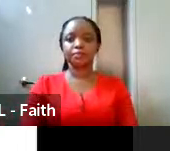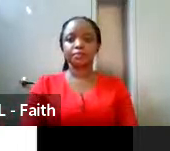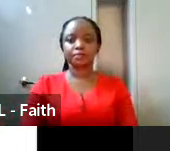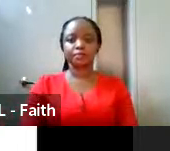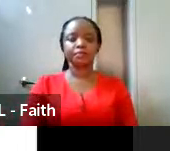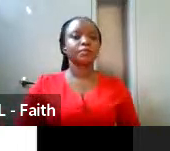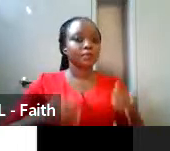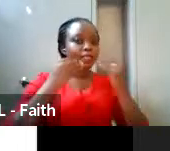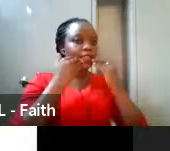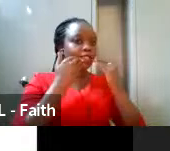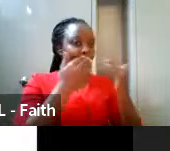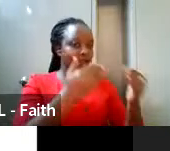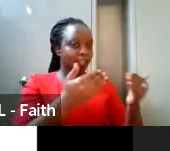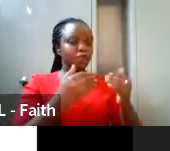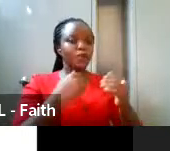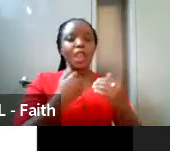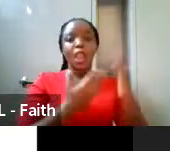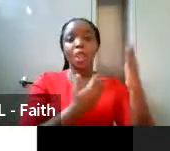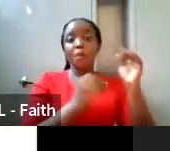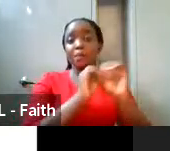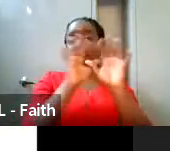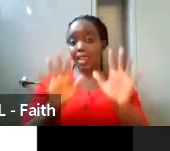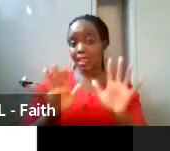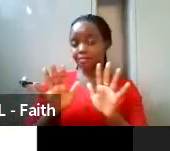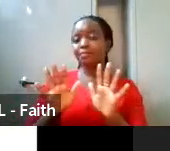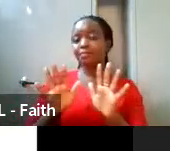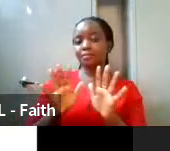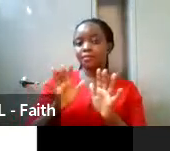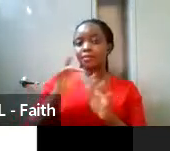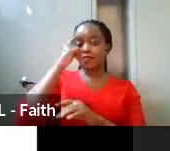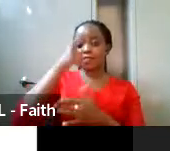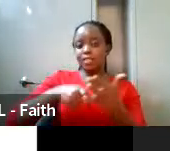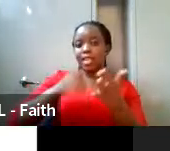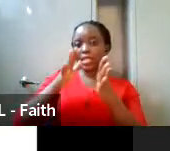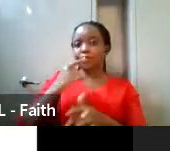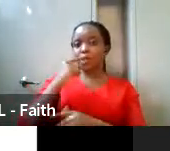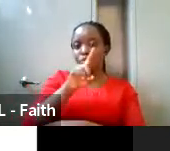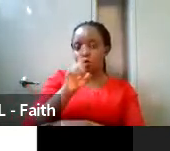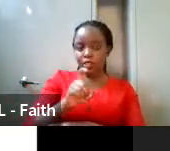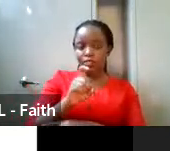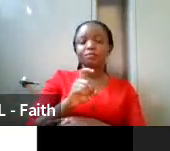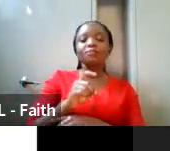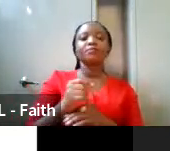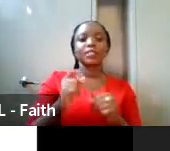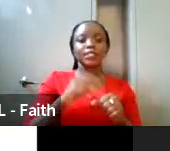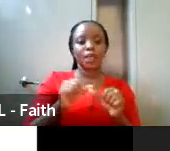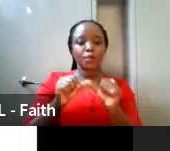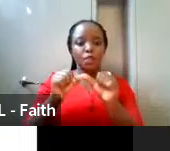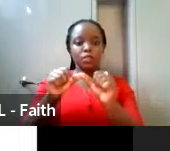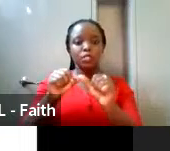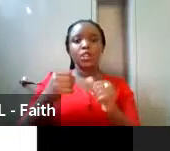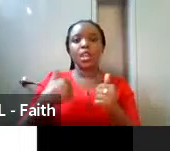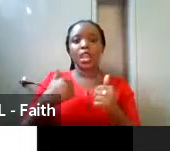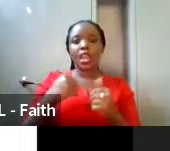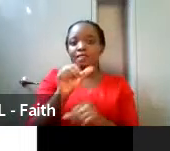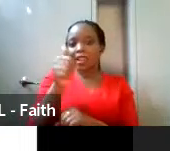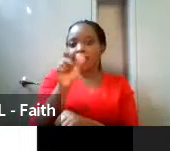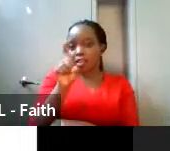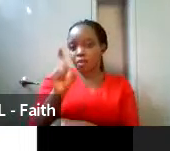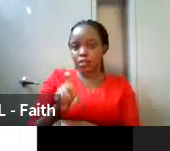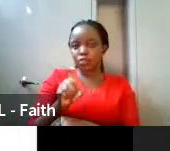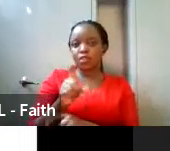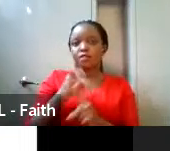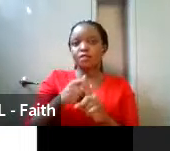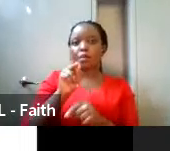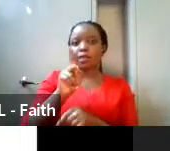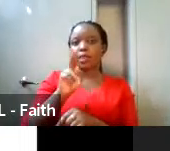Thank you. I hope that is clear to our esteemed taxpayer. As we proceed, we have another question from KRA